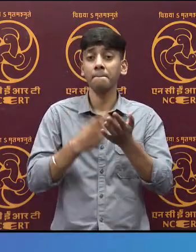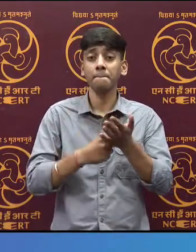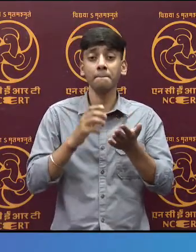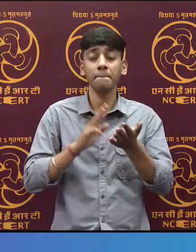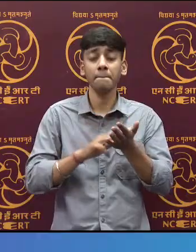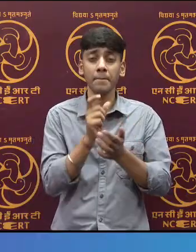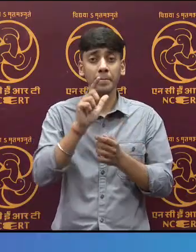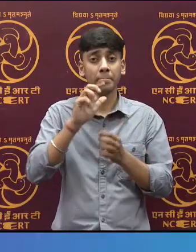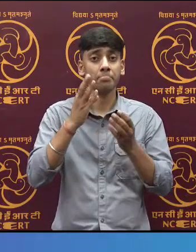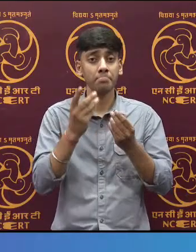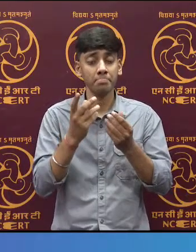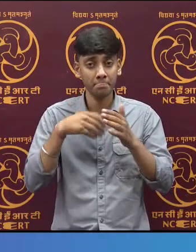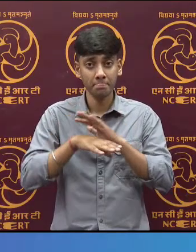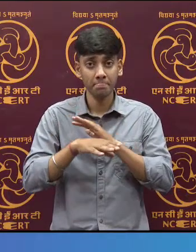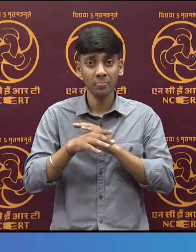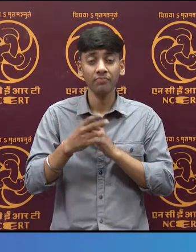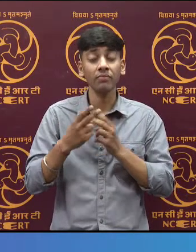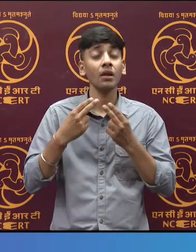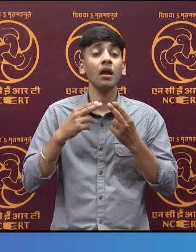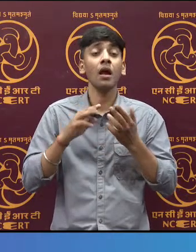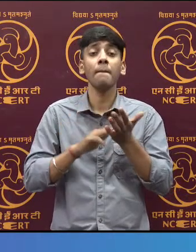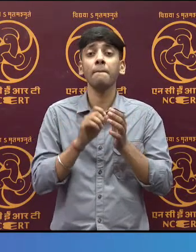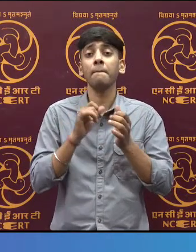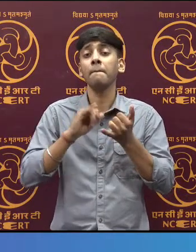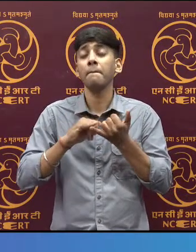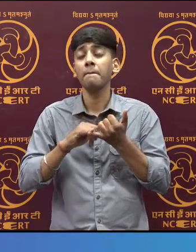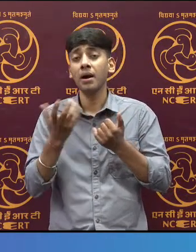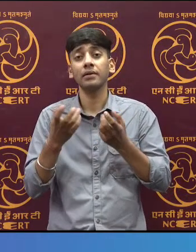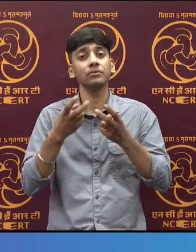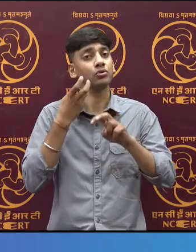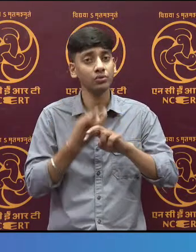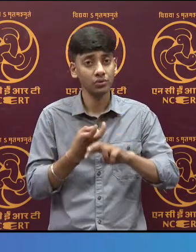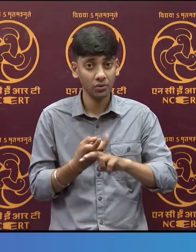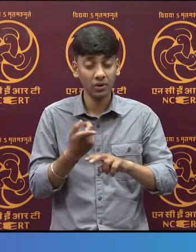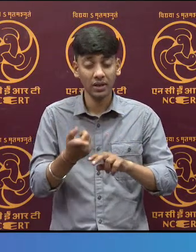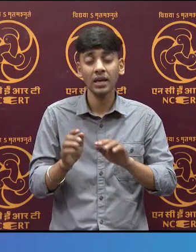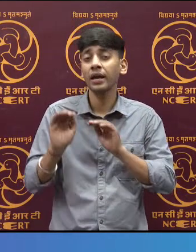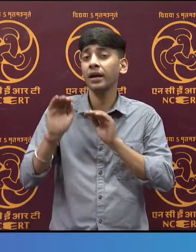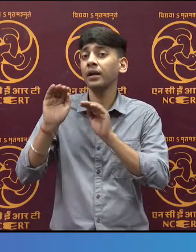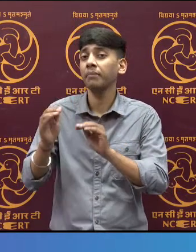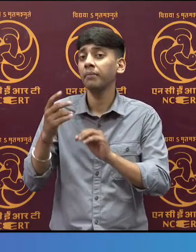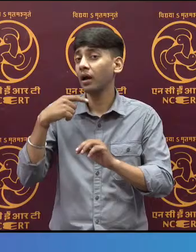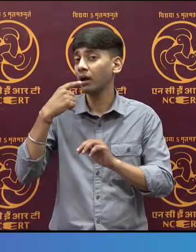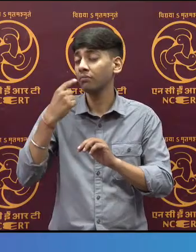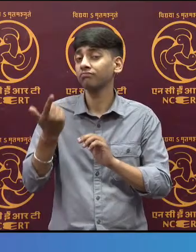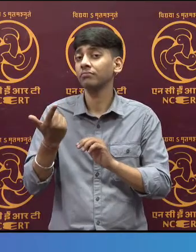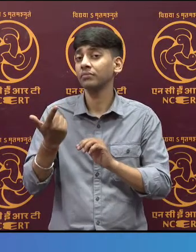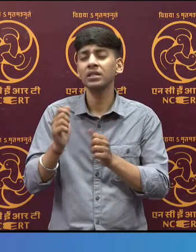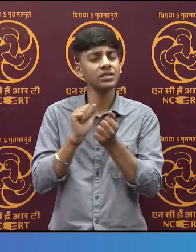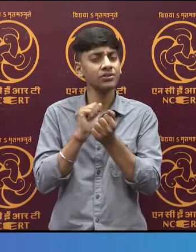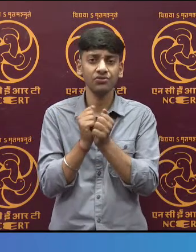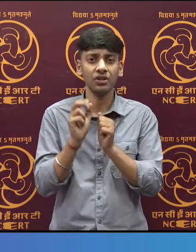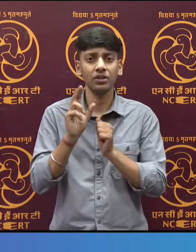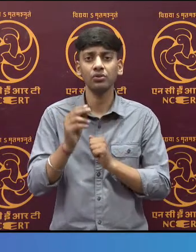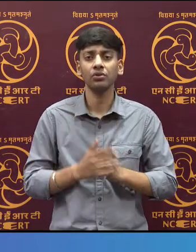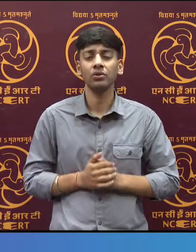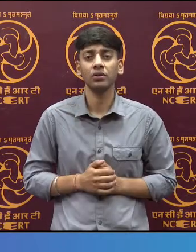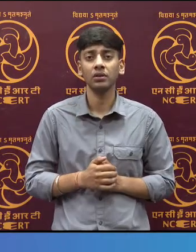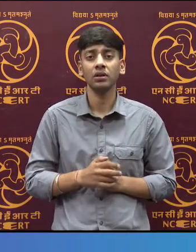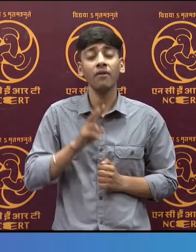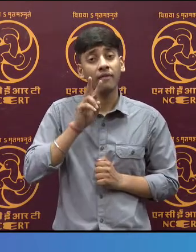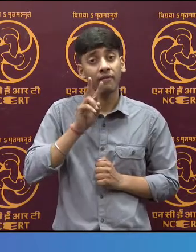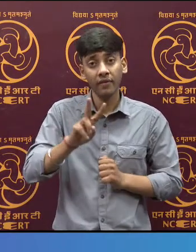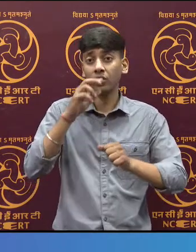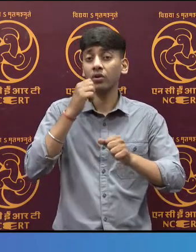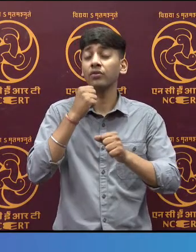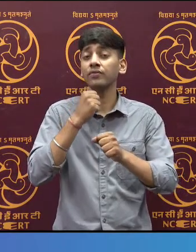is independent of the masses of the stones. Yes, right. It is only dependent on the fixed values which are not changing. So the value of G